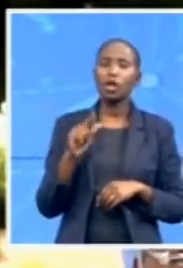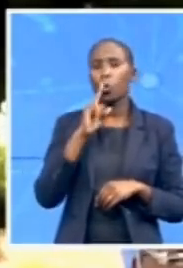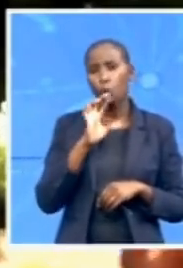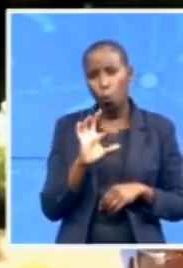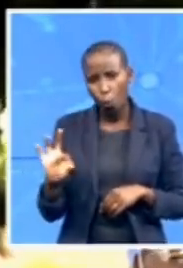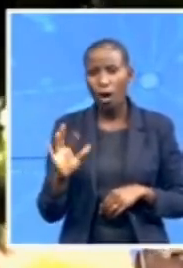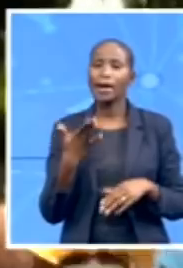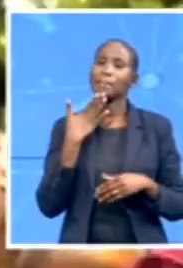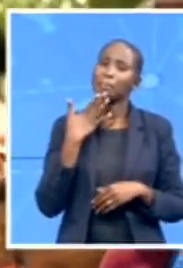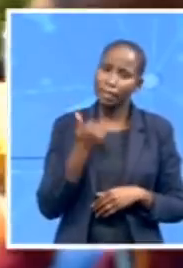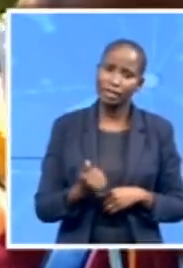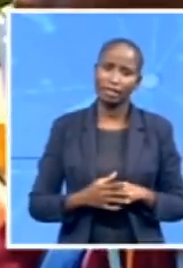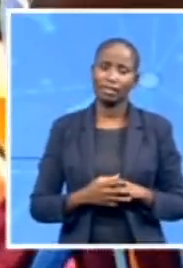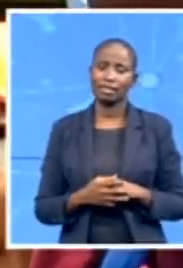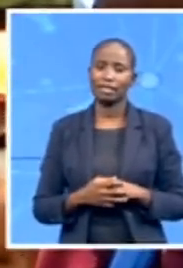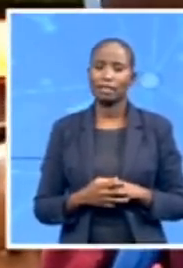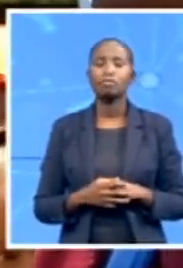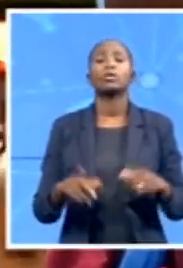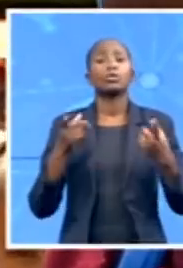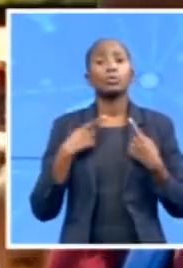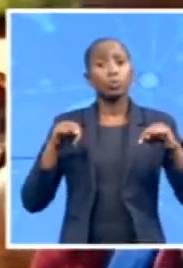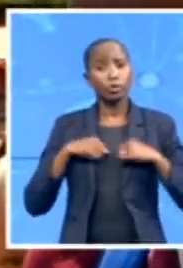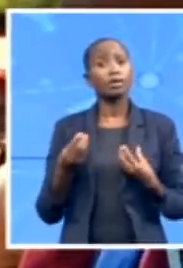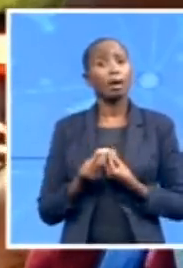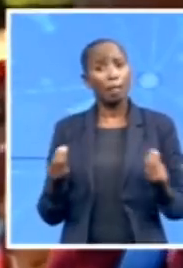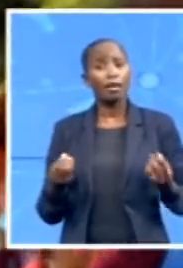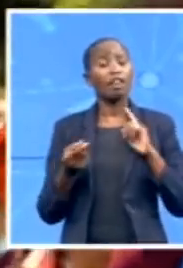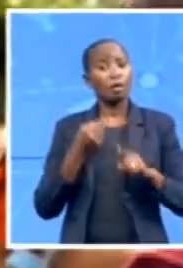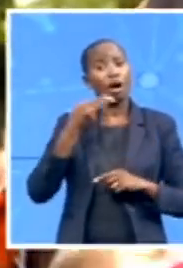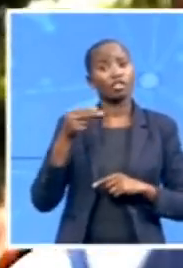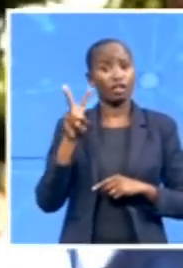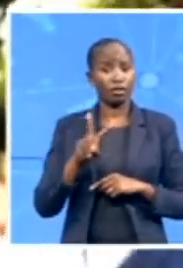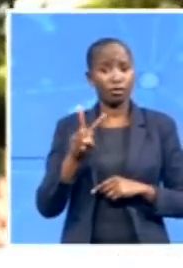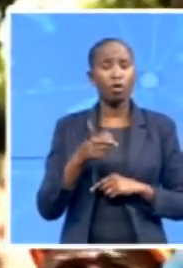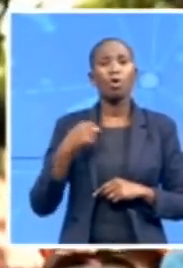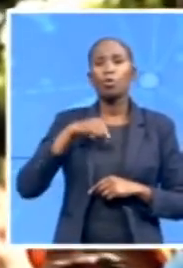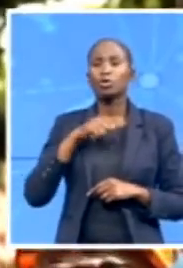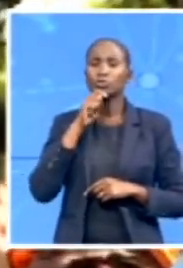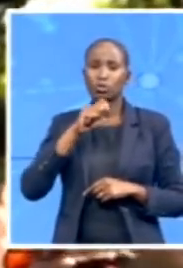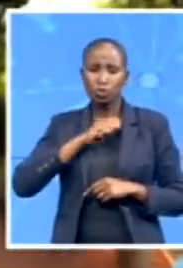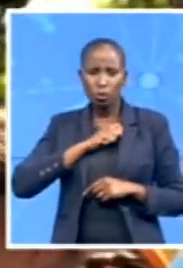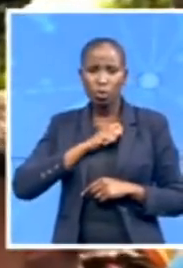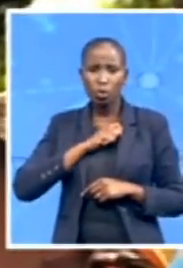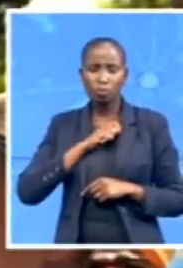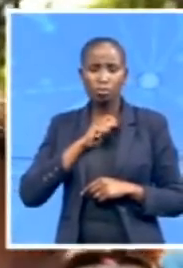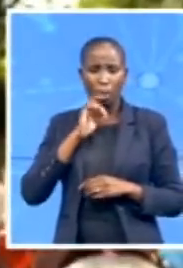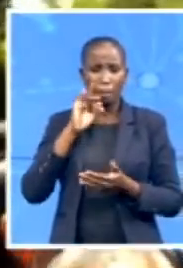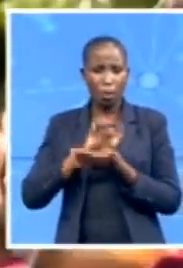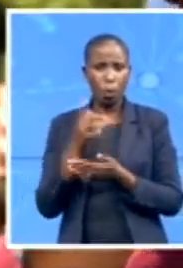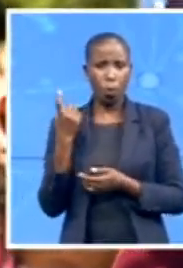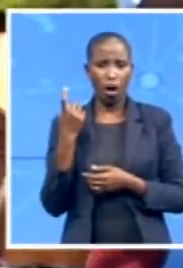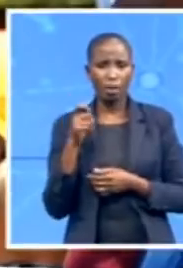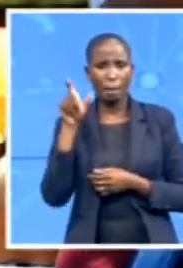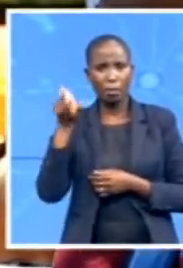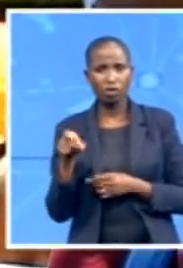as rona bana ba yang Viljoen re tshepetse motho one o batho ba go ba go district ba million fa ba beile zolile